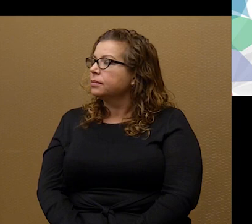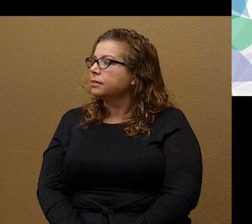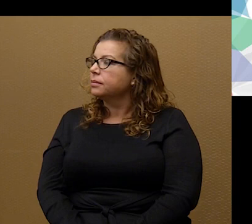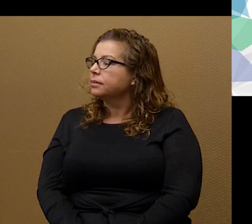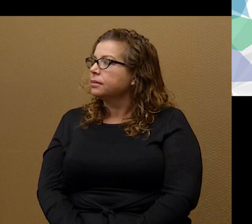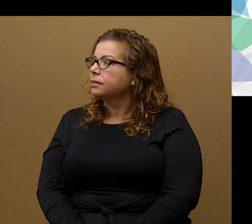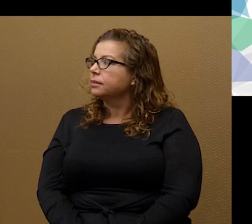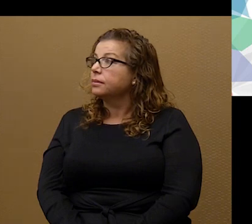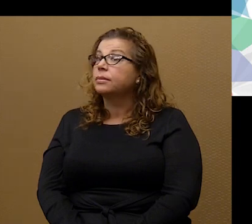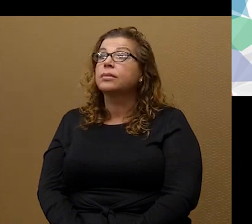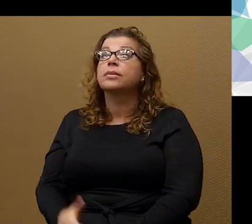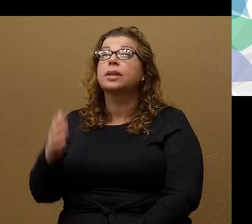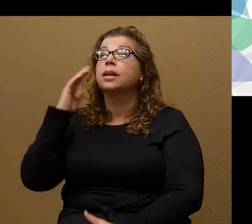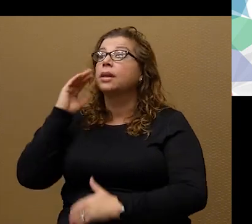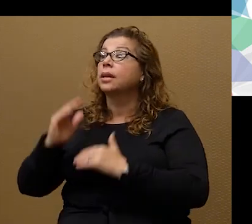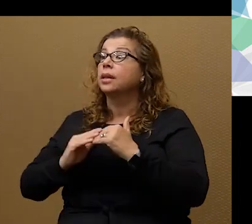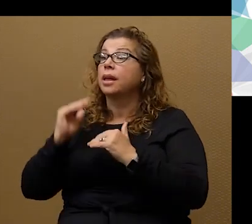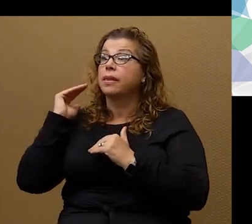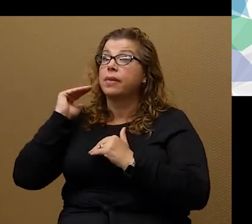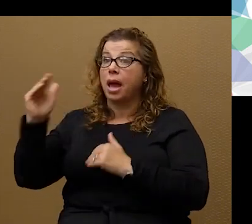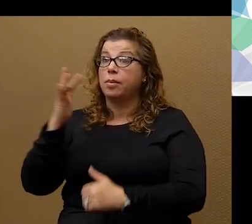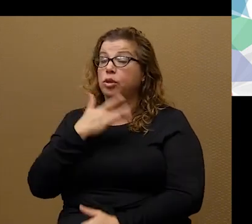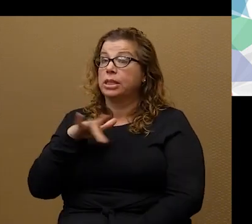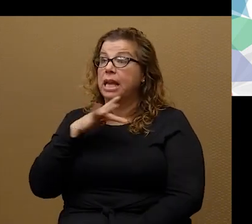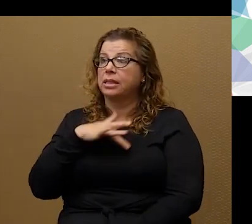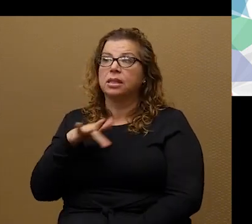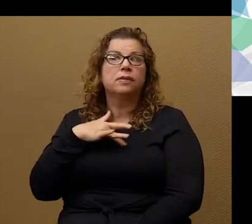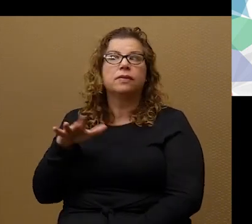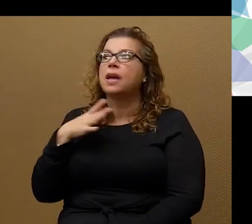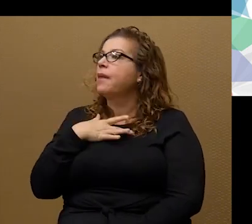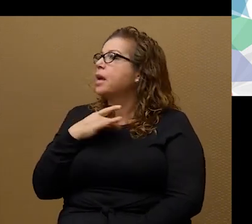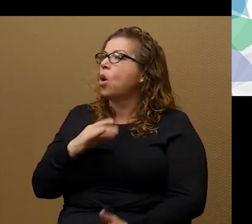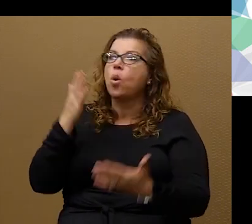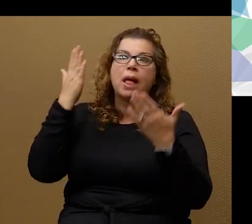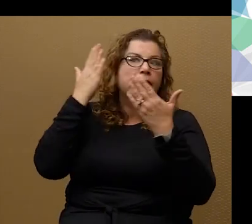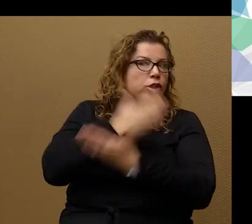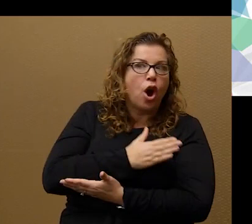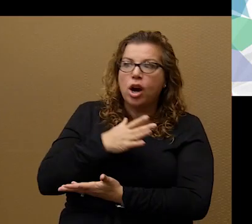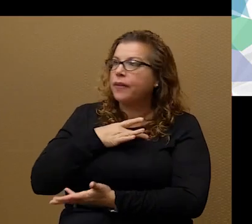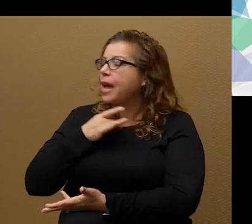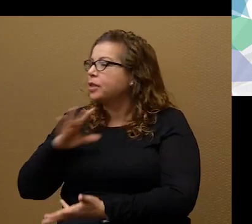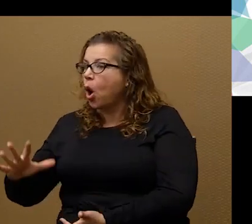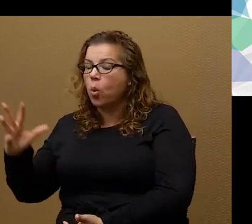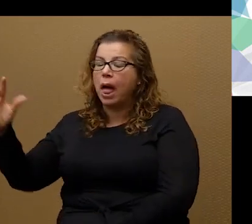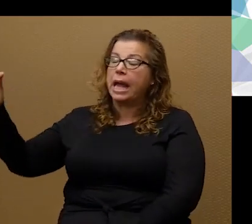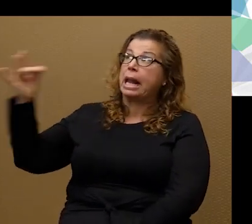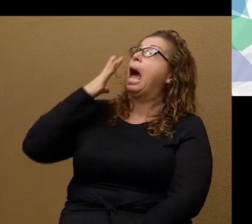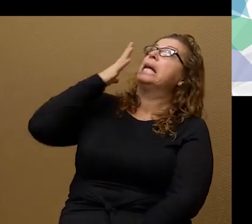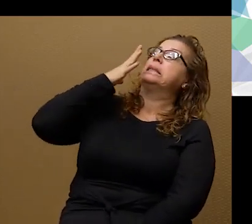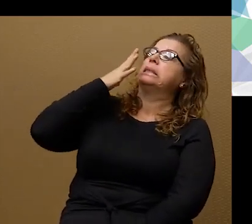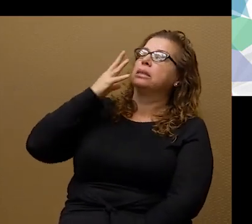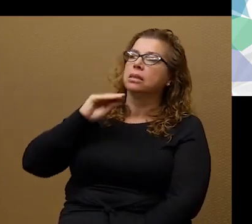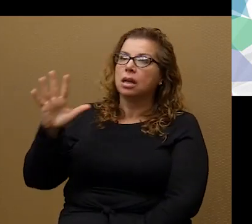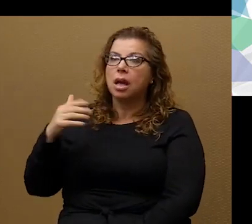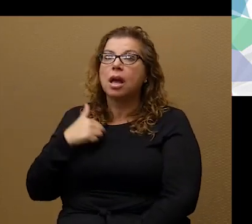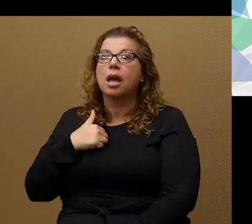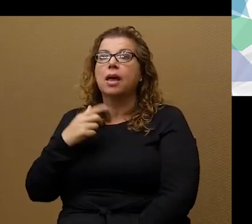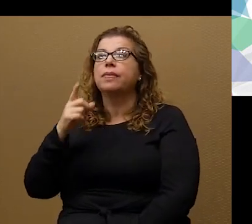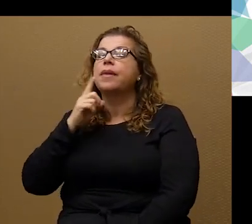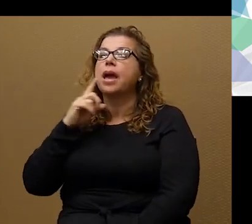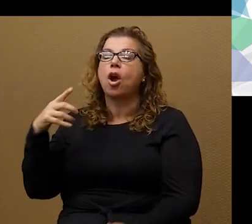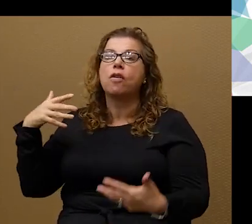So are hypersensitive. They don't like the dark or bright lights. They're frightened by sharp flashes